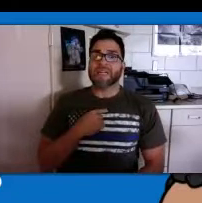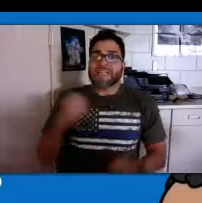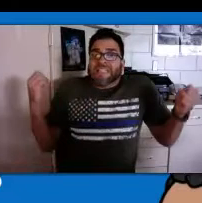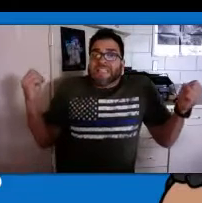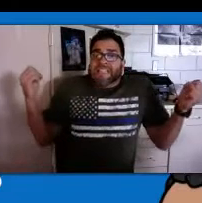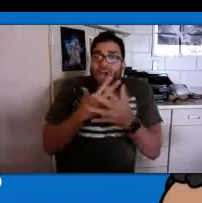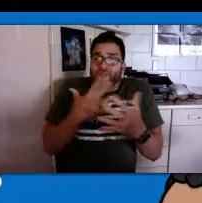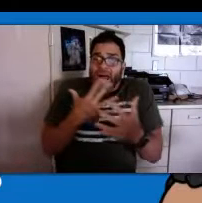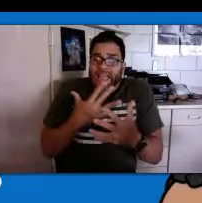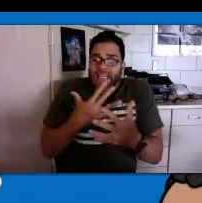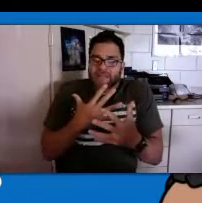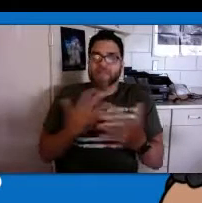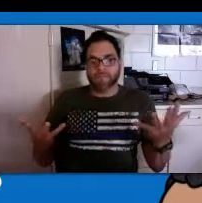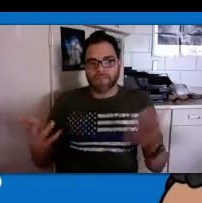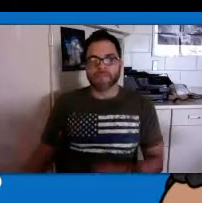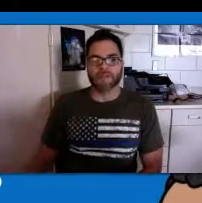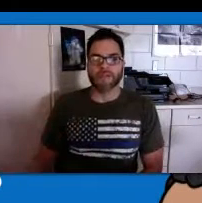I'm terrified.